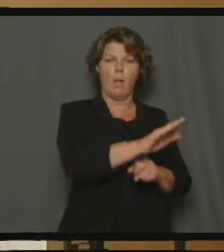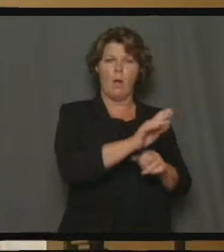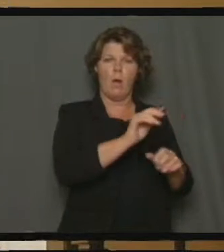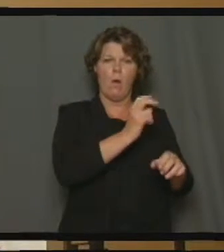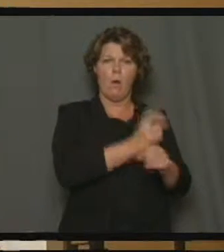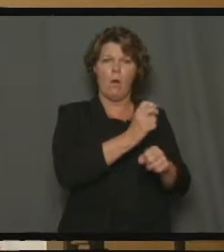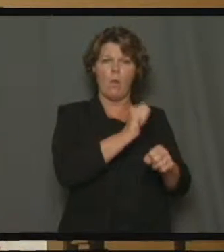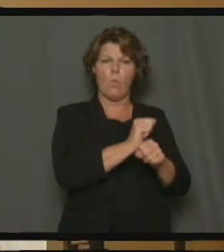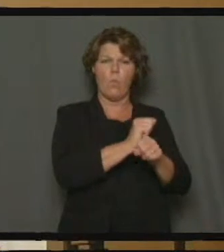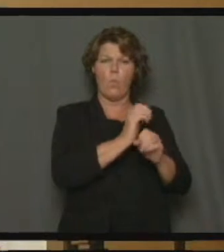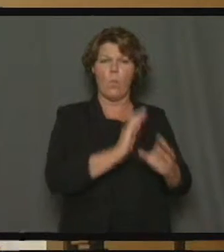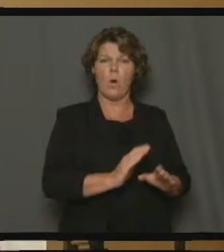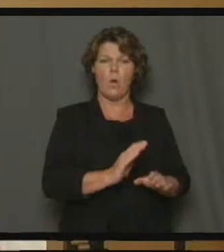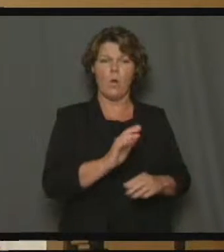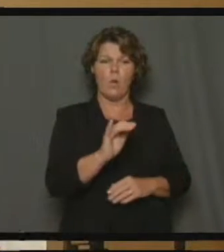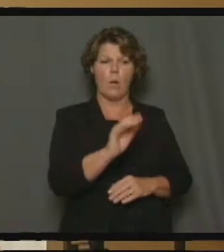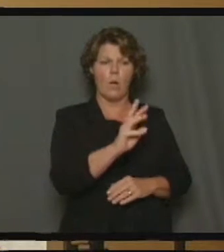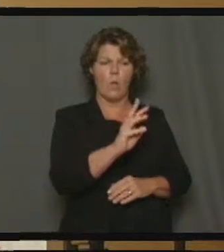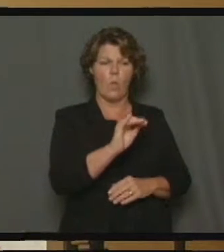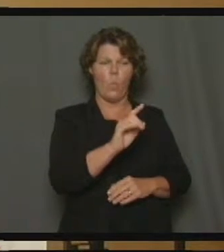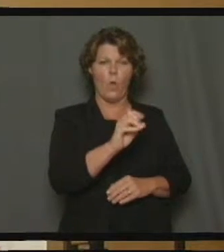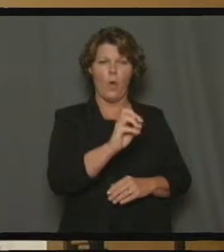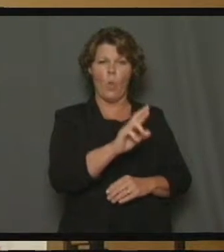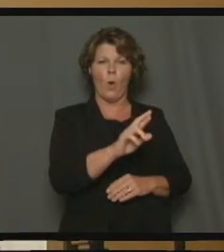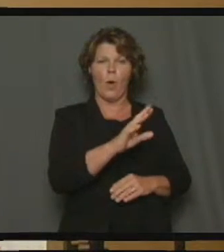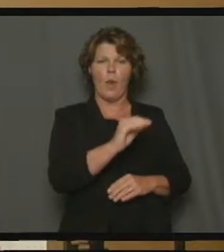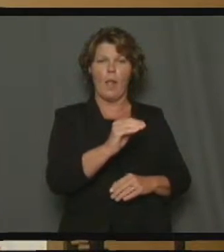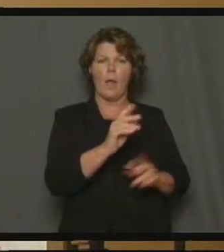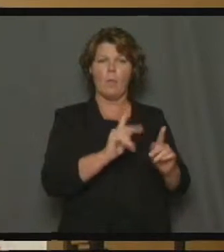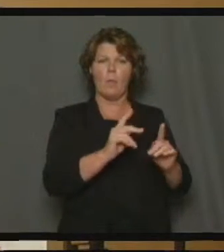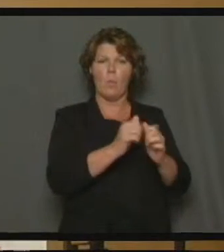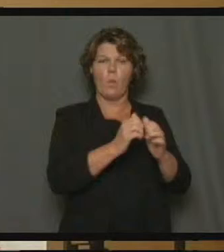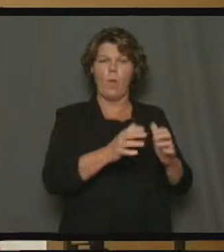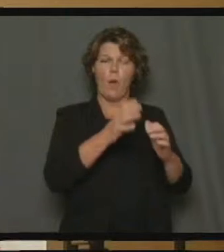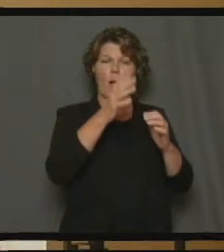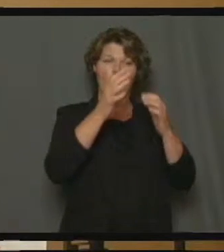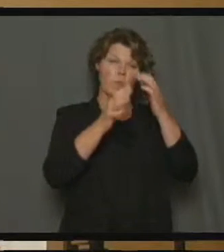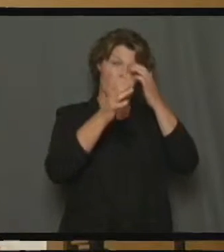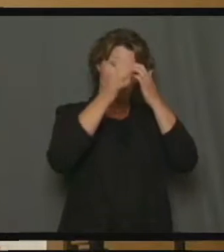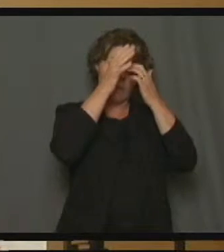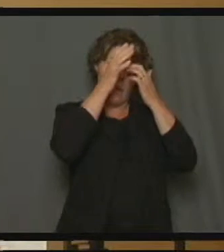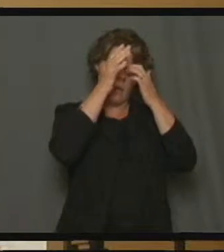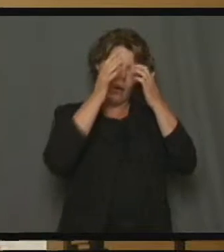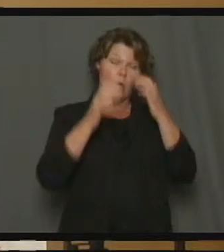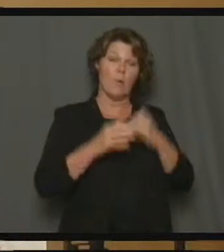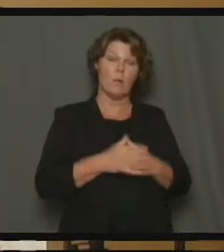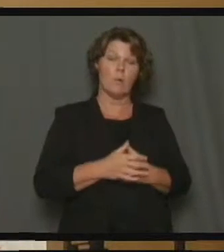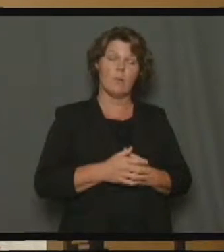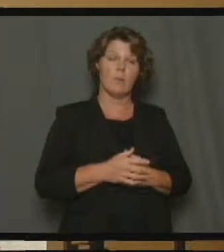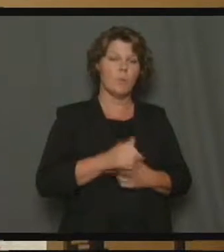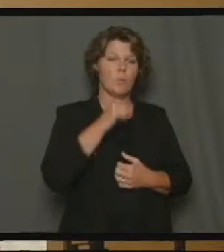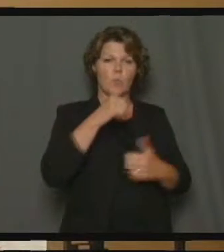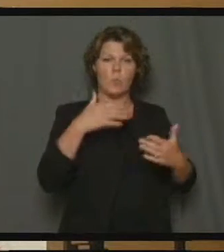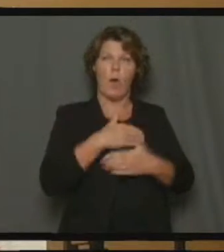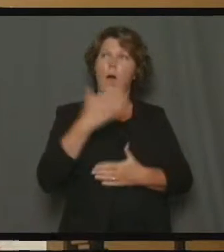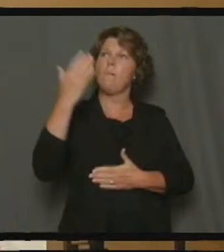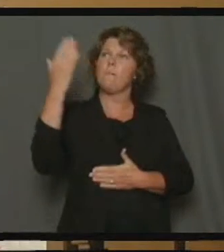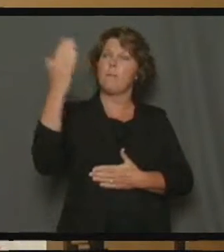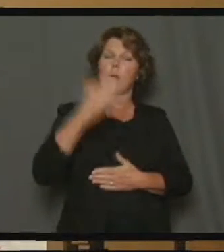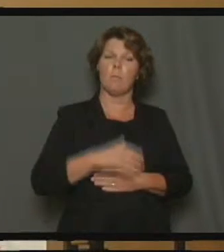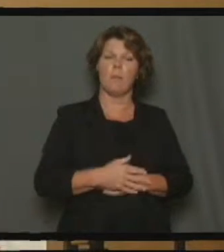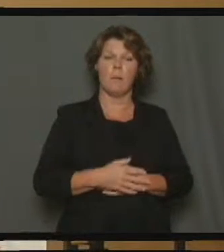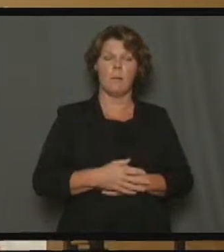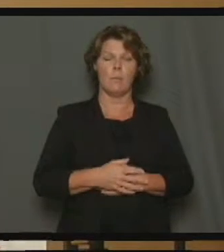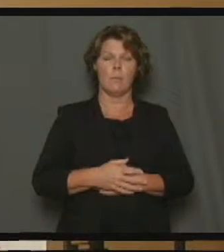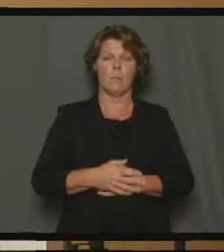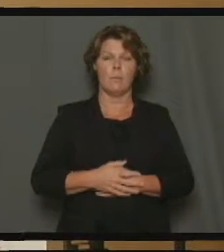the widower and the fatherless, against those who thrust aside the sojourner and do not fear me, says the Lord of